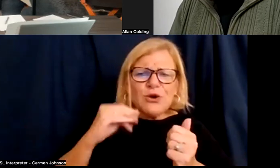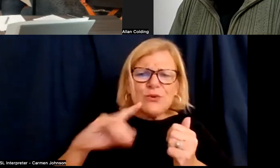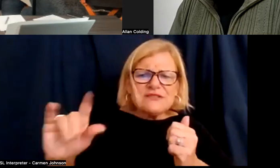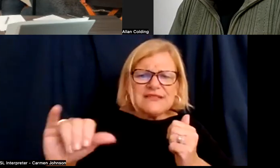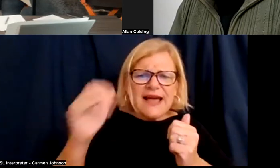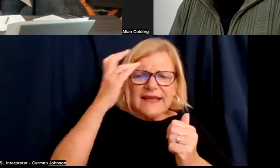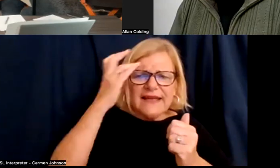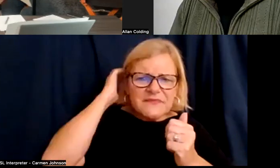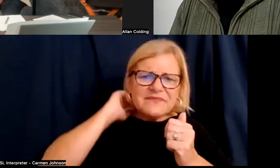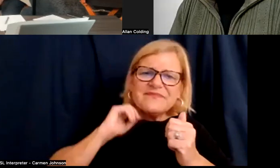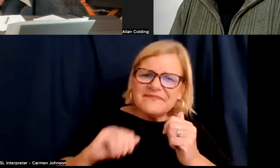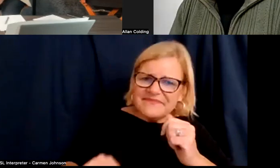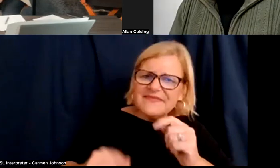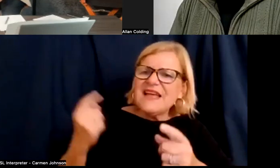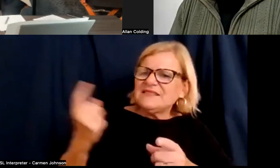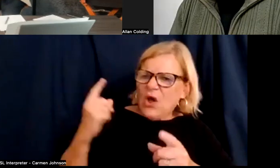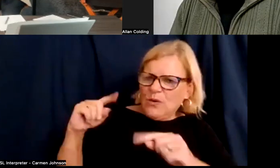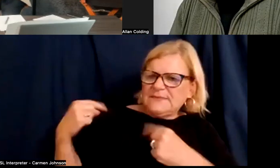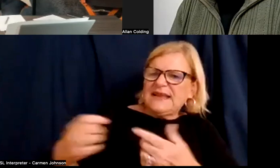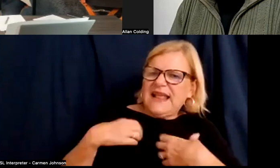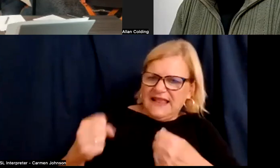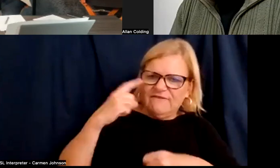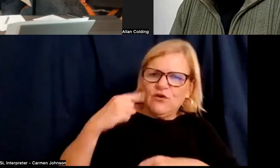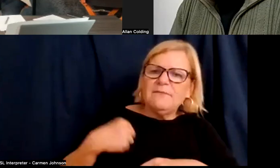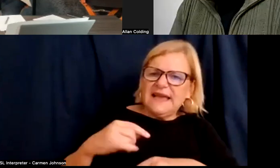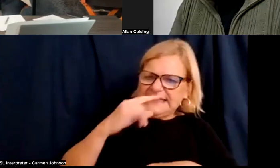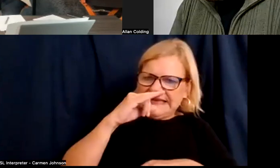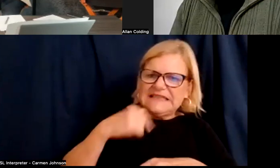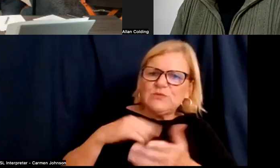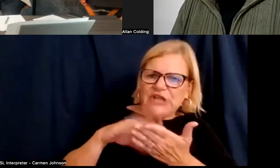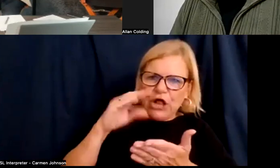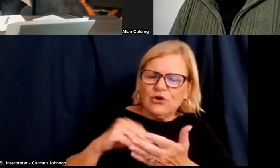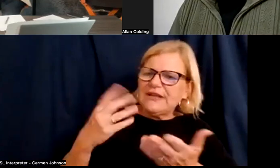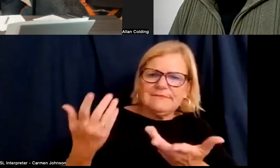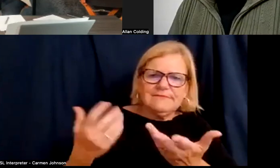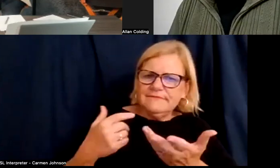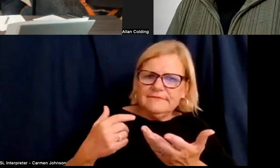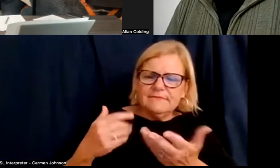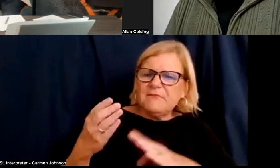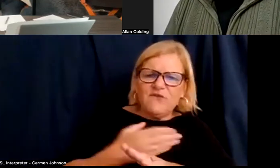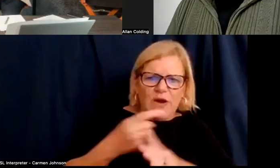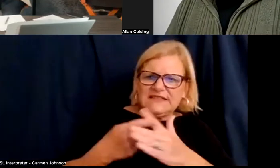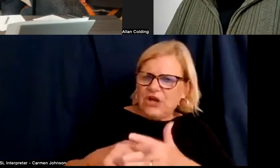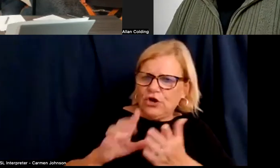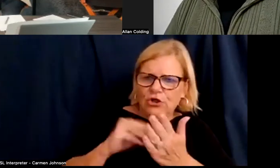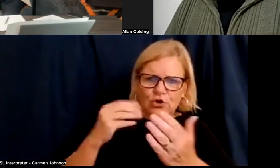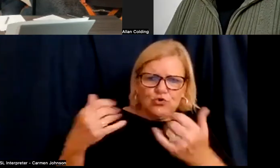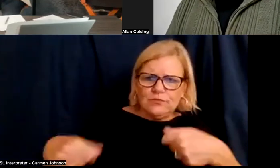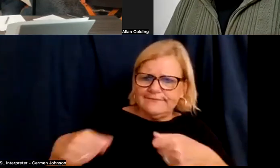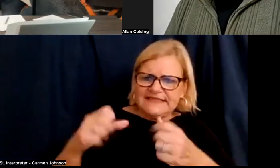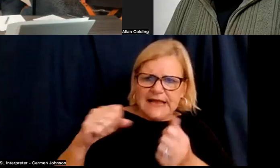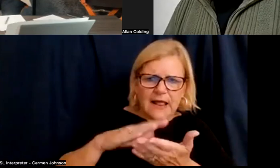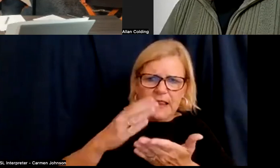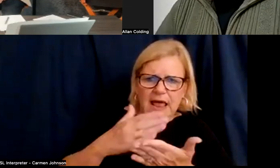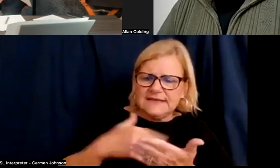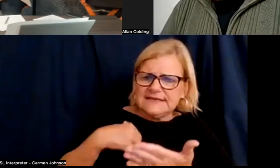like? It's Hmm, always been healing for me, even as a kid when I was learning to play. Even before I started learning to play, take lessons,